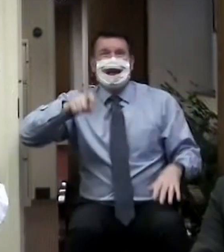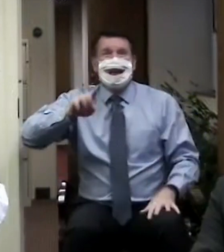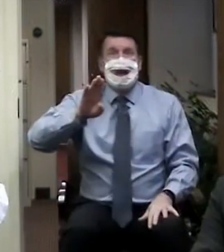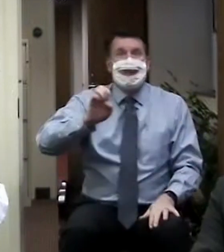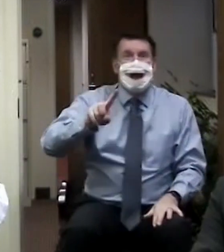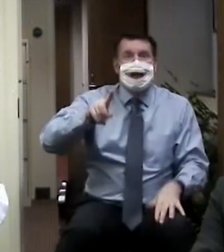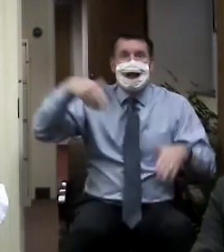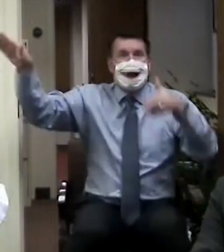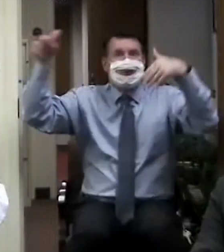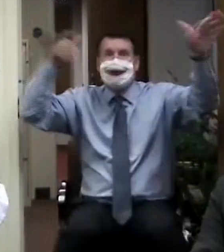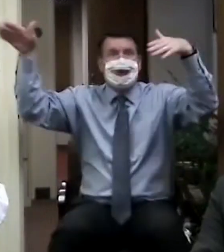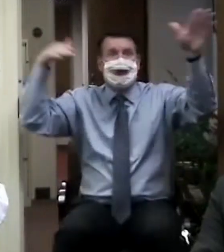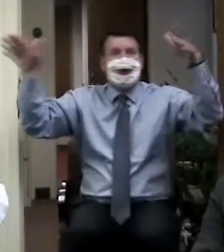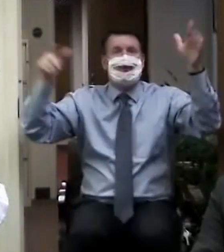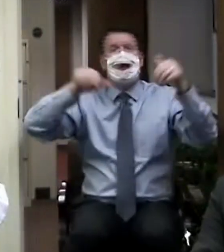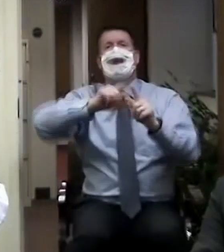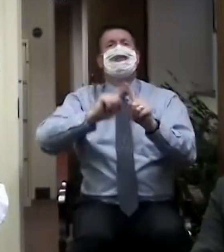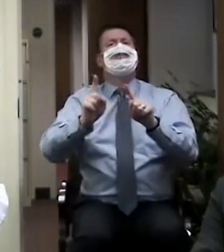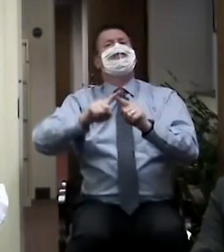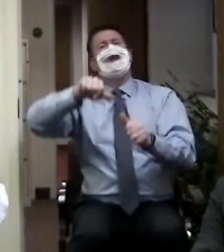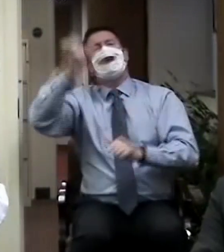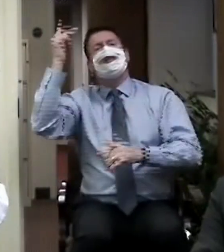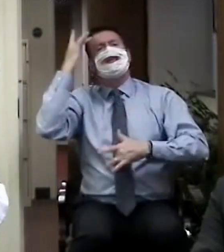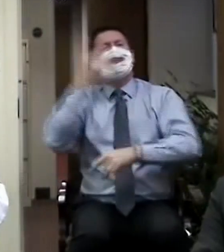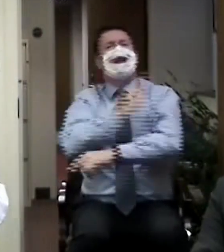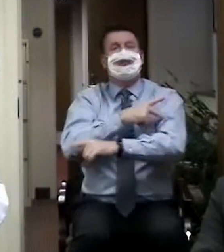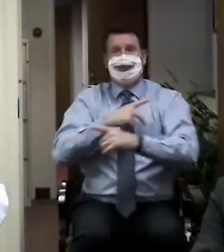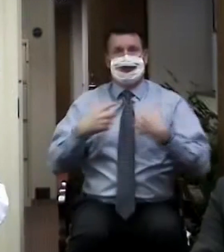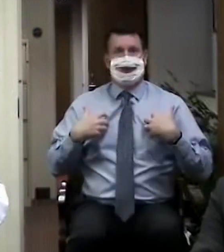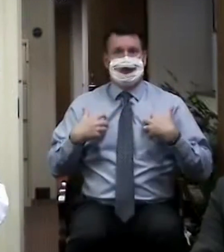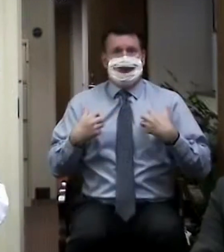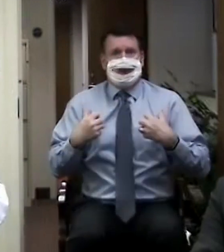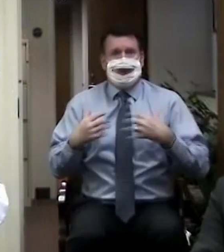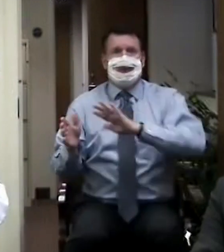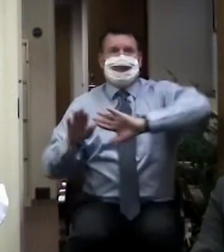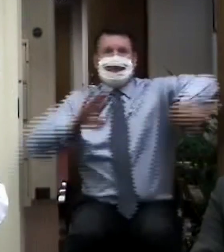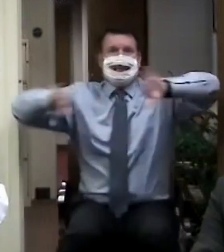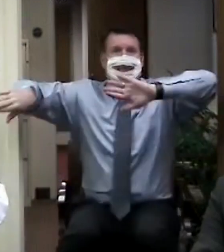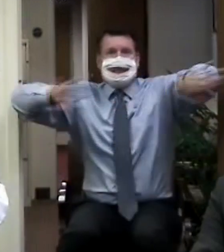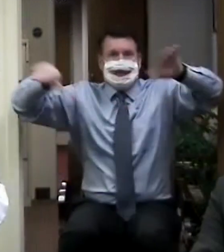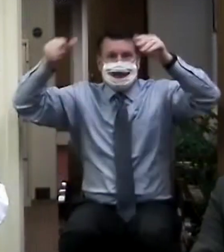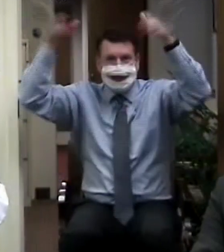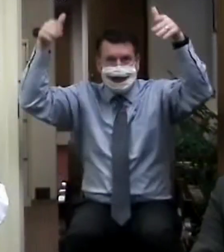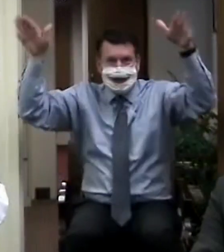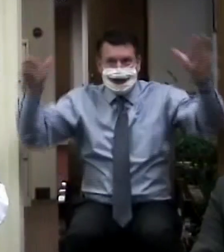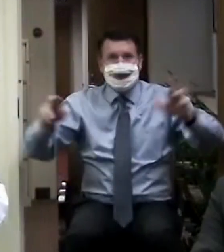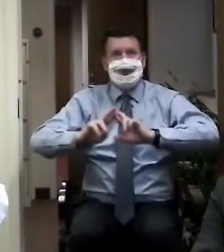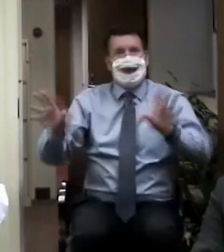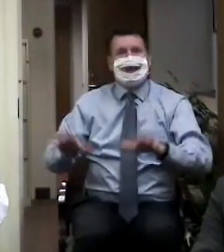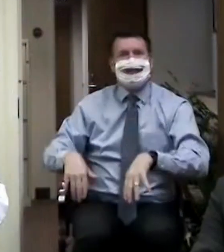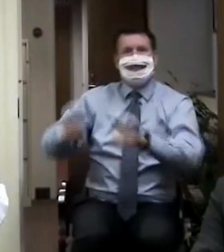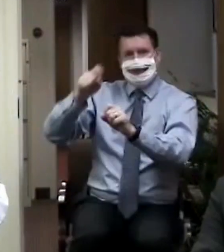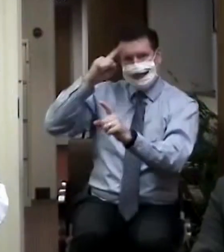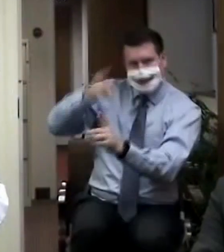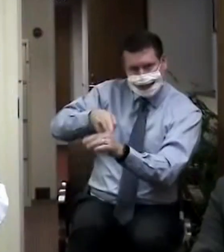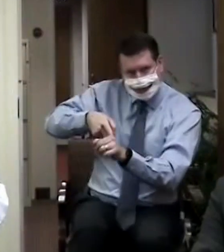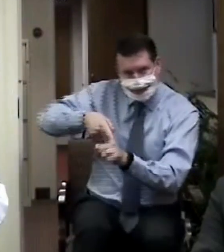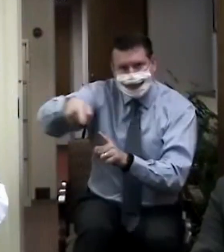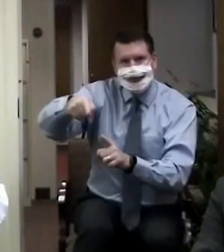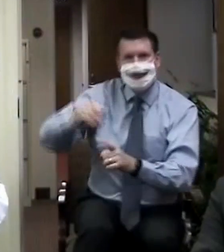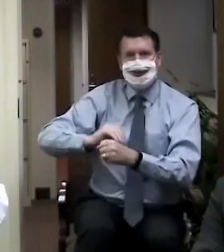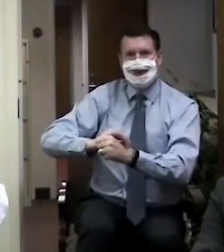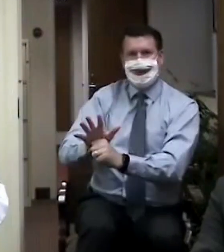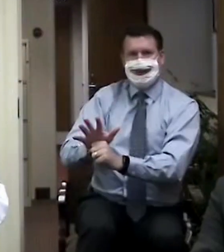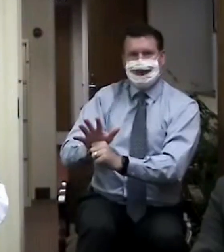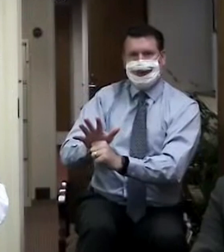occupancy reduction. How does this affect revenues ongoing? And in order